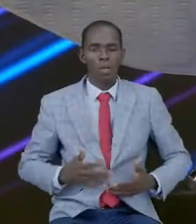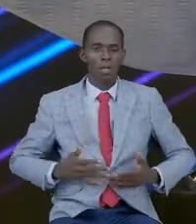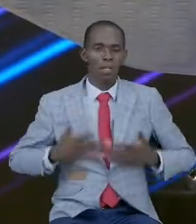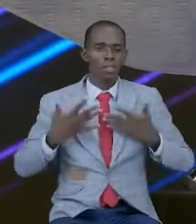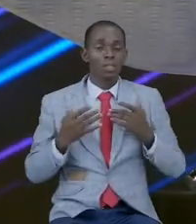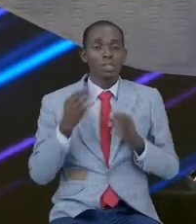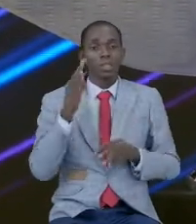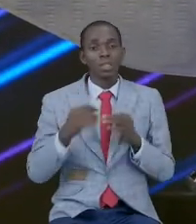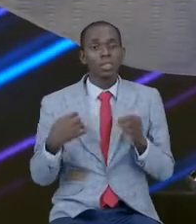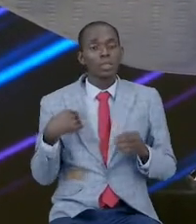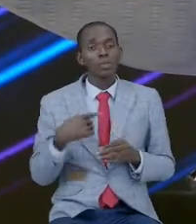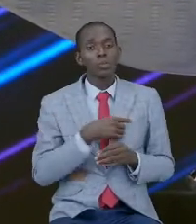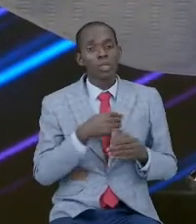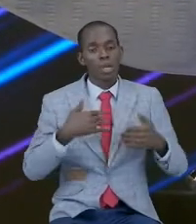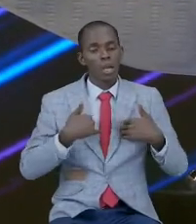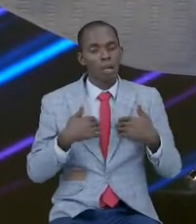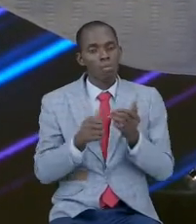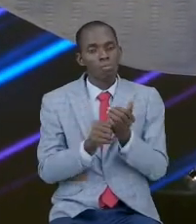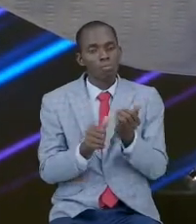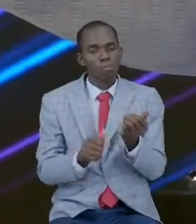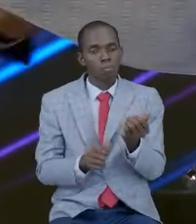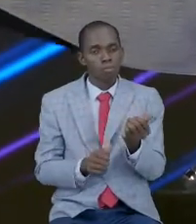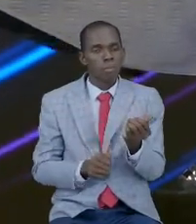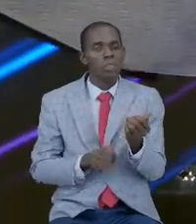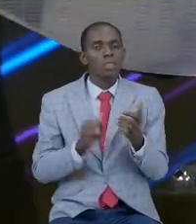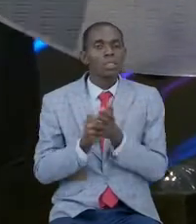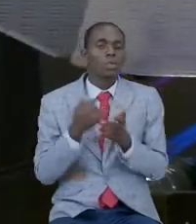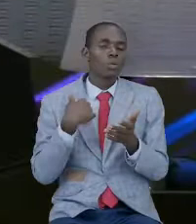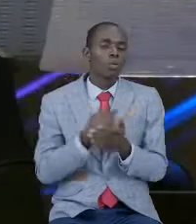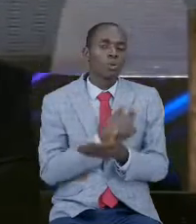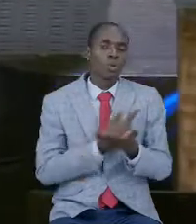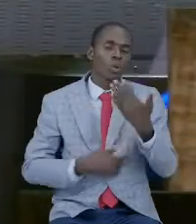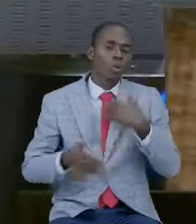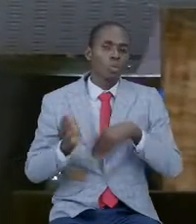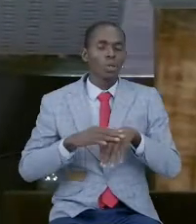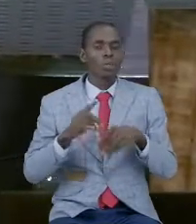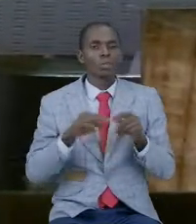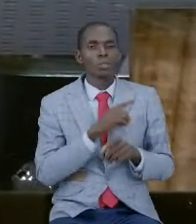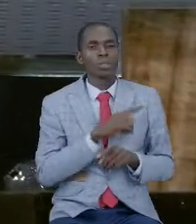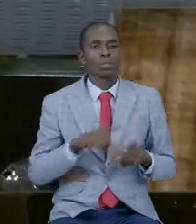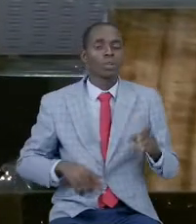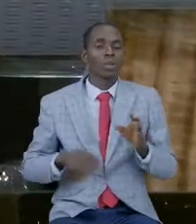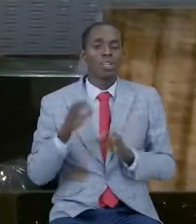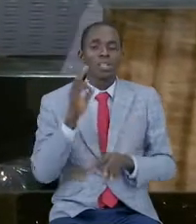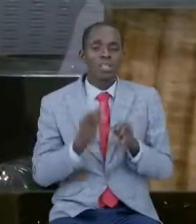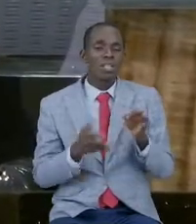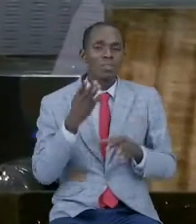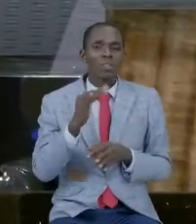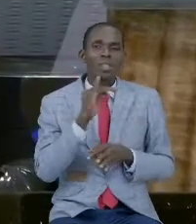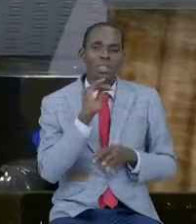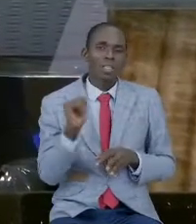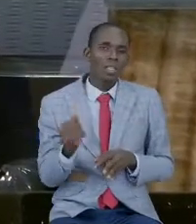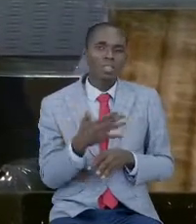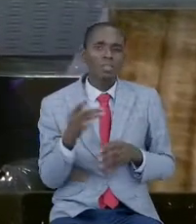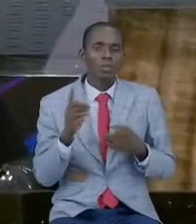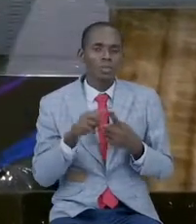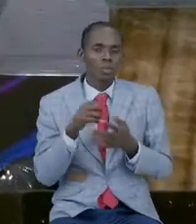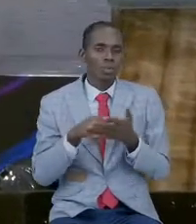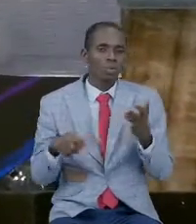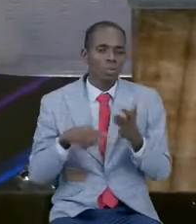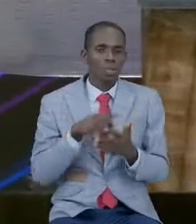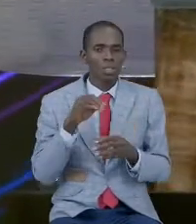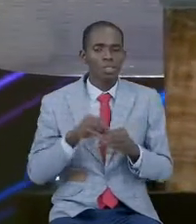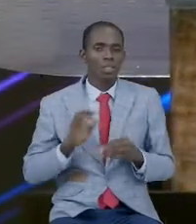backsliding, that we'll come back to the Lord. If there is anything to correct in our lives,